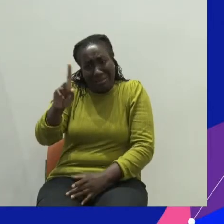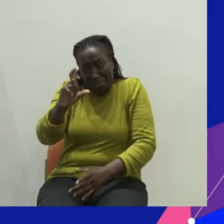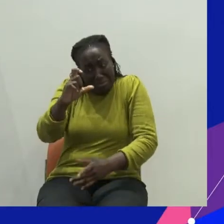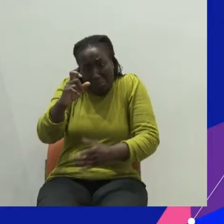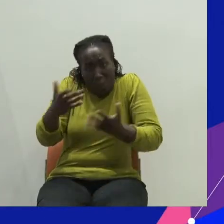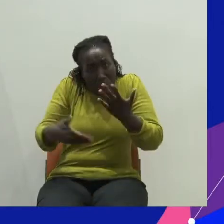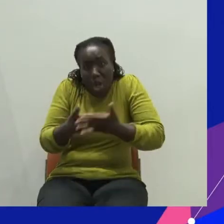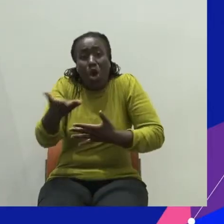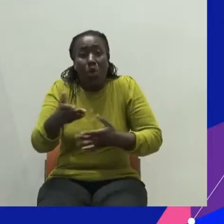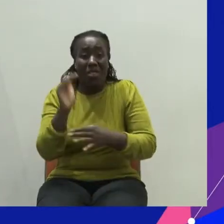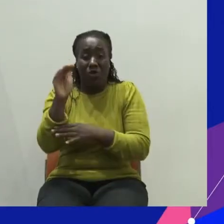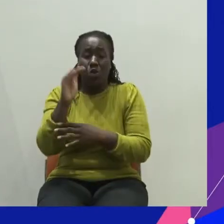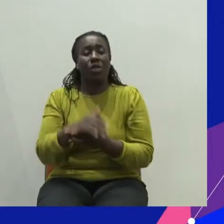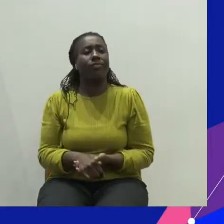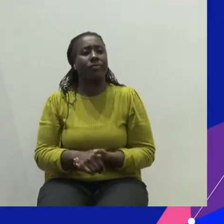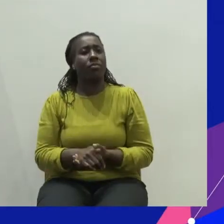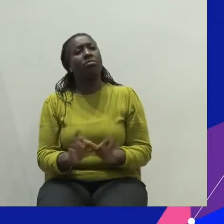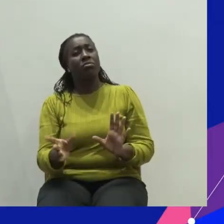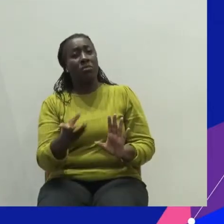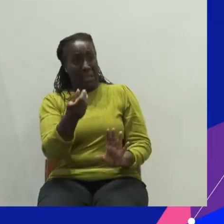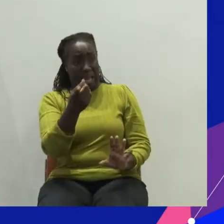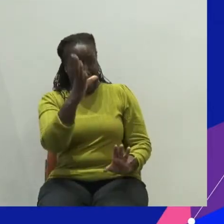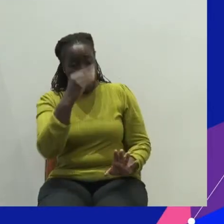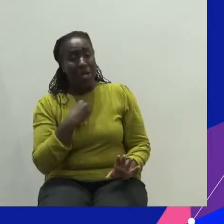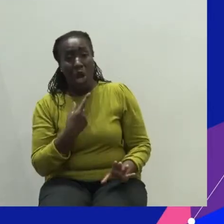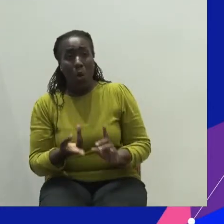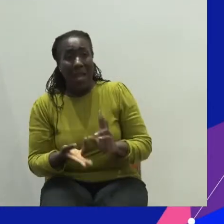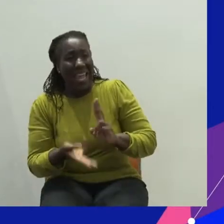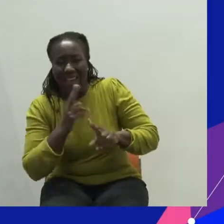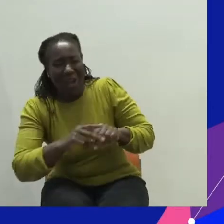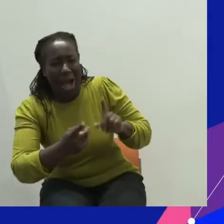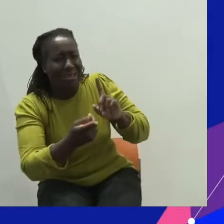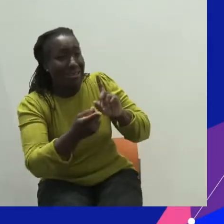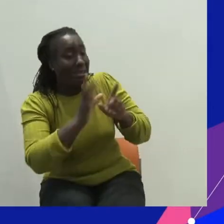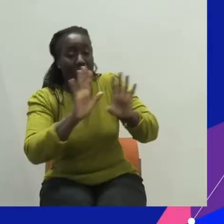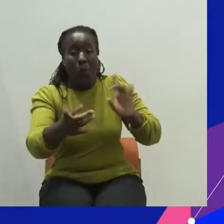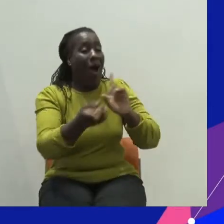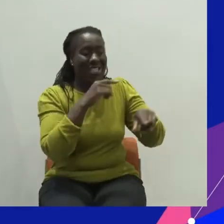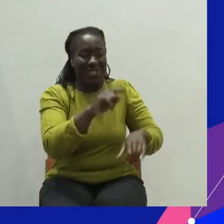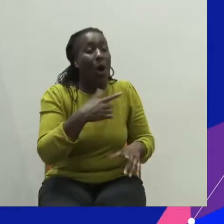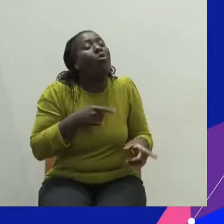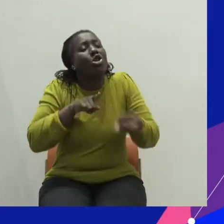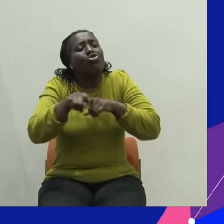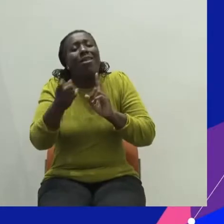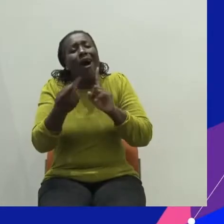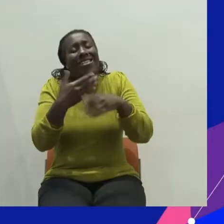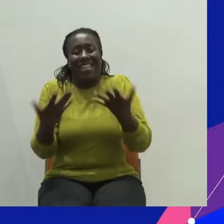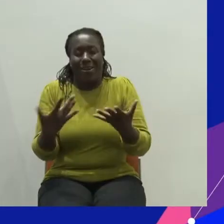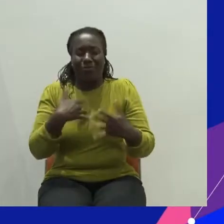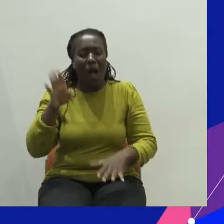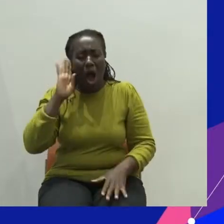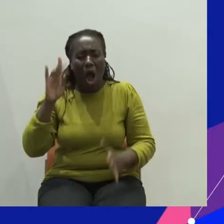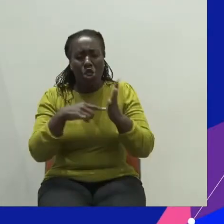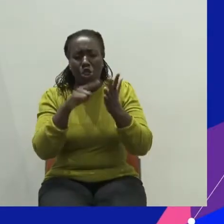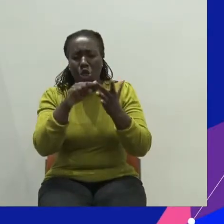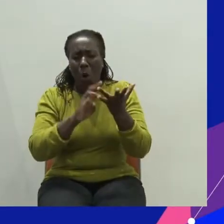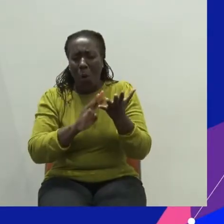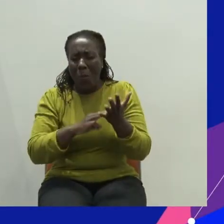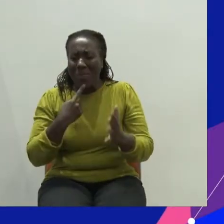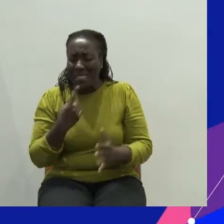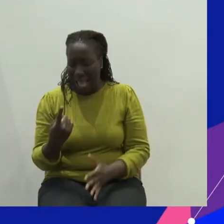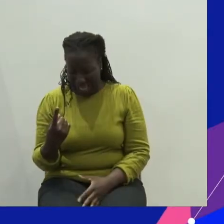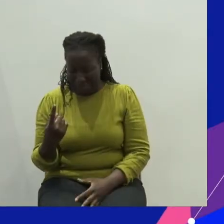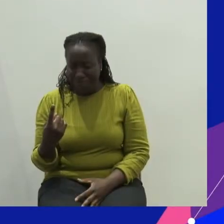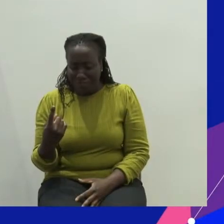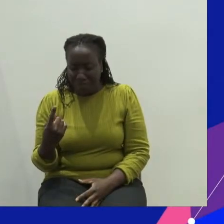to answer it, and then you tell me if I didn't answer the question that you really asked. Okay. So I heard Tom say that, and